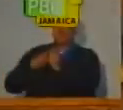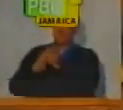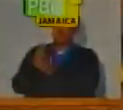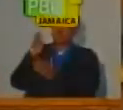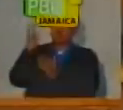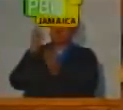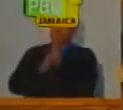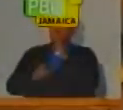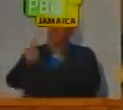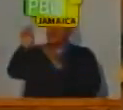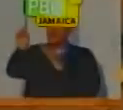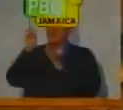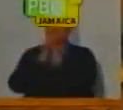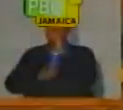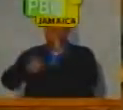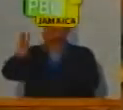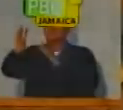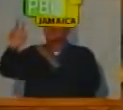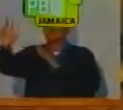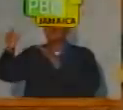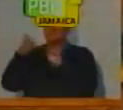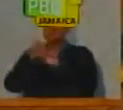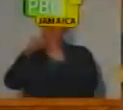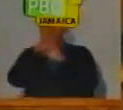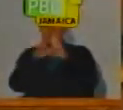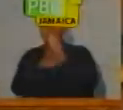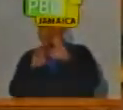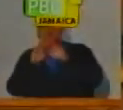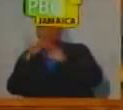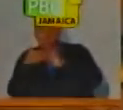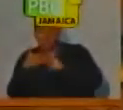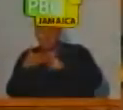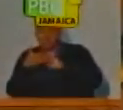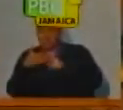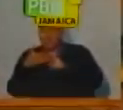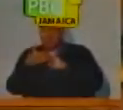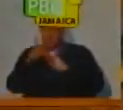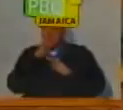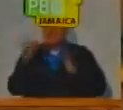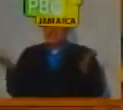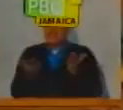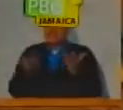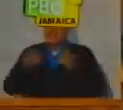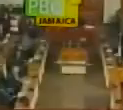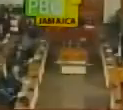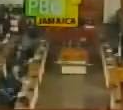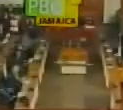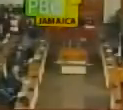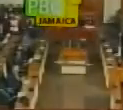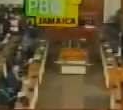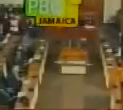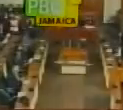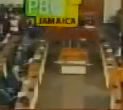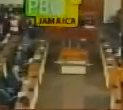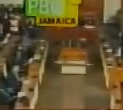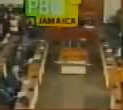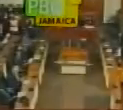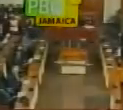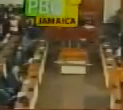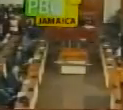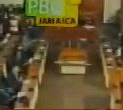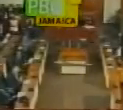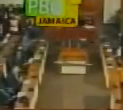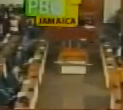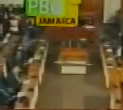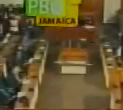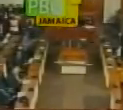subsection 1 of section 63 of the Constitution of Jamaica, do hereby proclaim and make known that a session of the